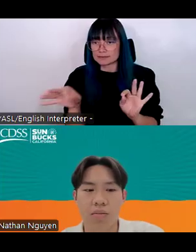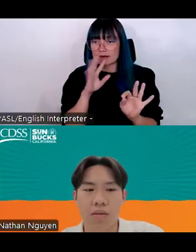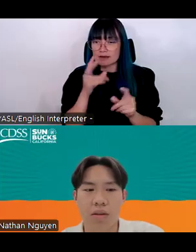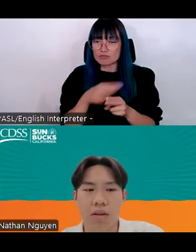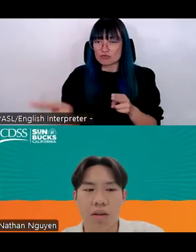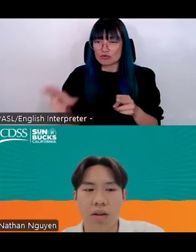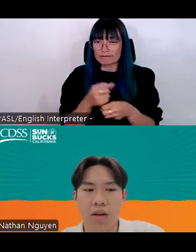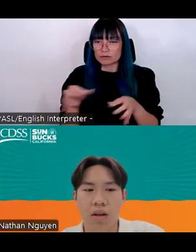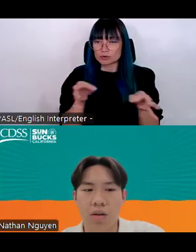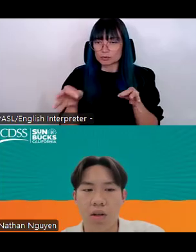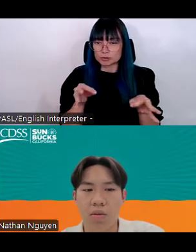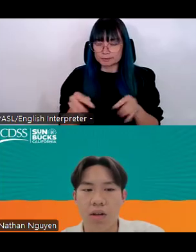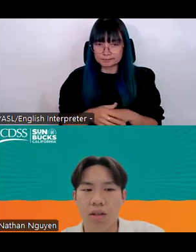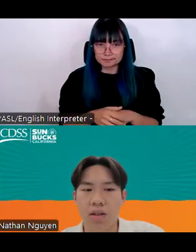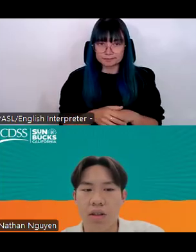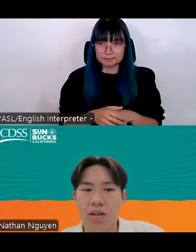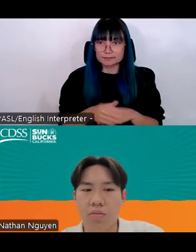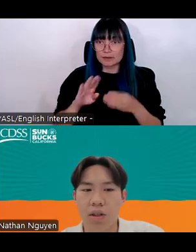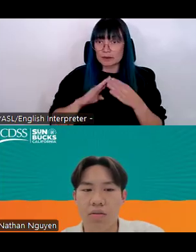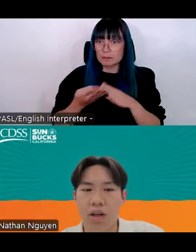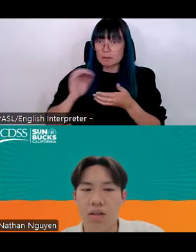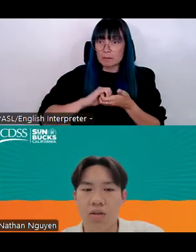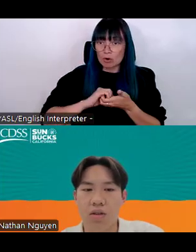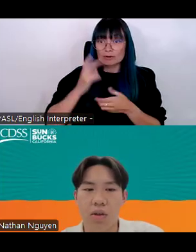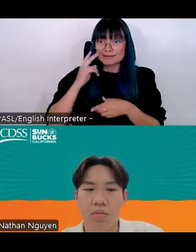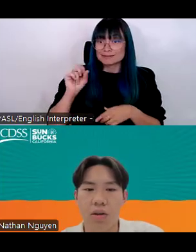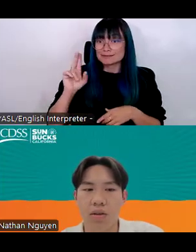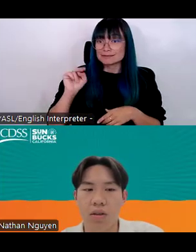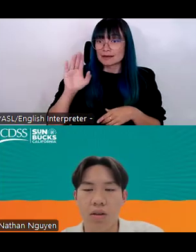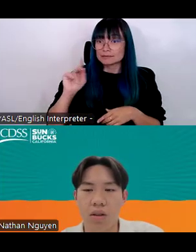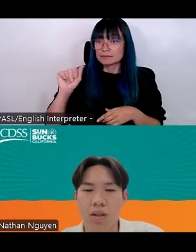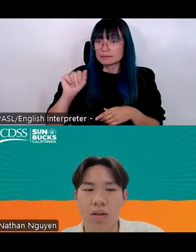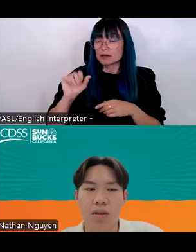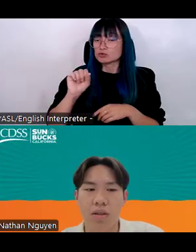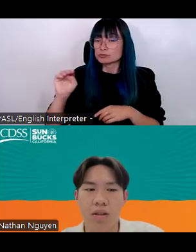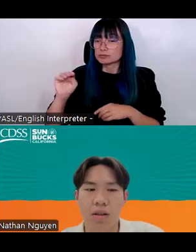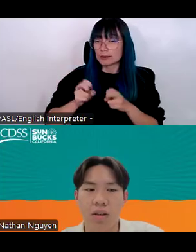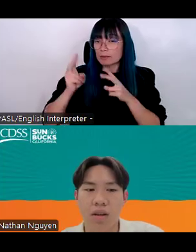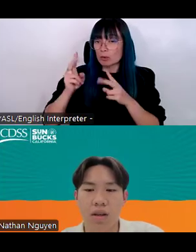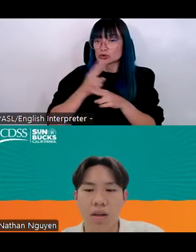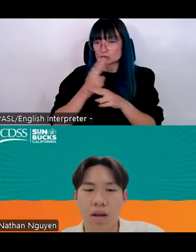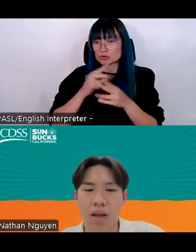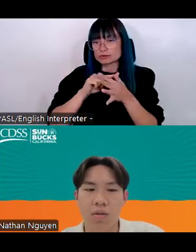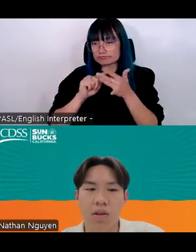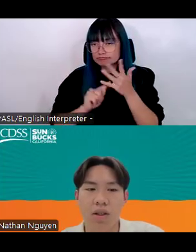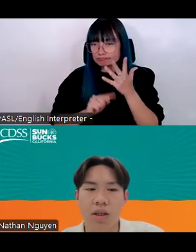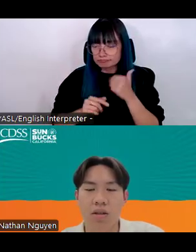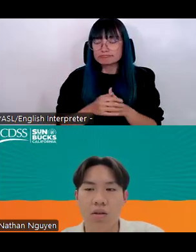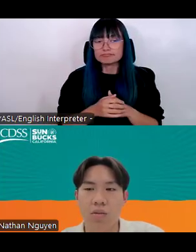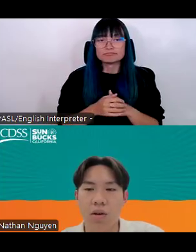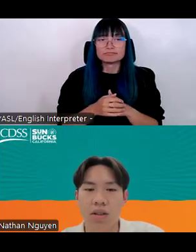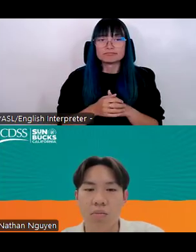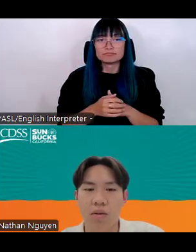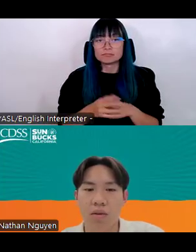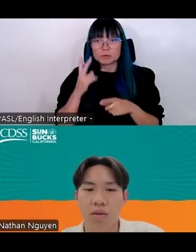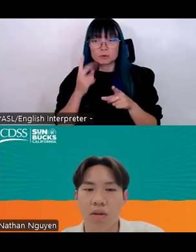description. Our community partners can see Sunbucks-related social media posts using these elements. Again, what you see here is only